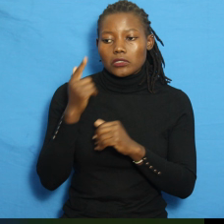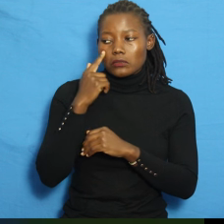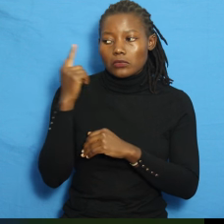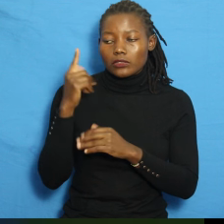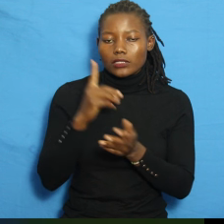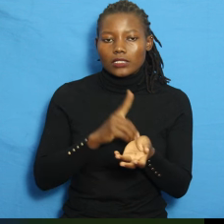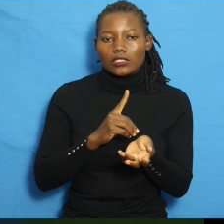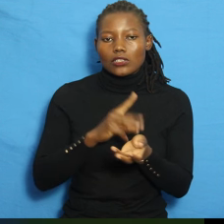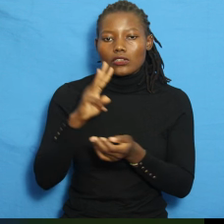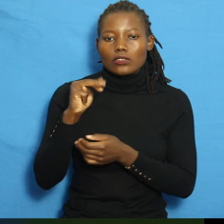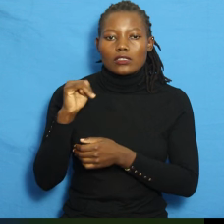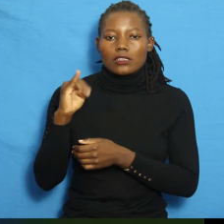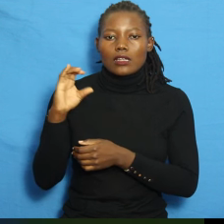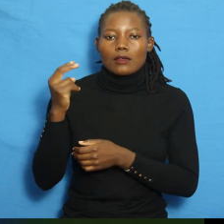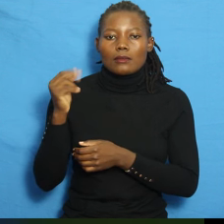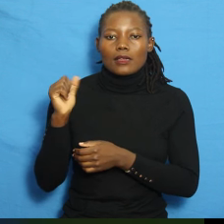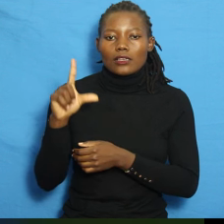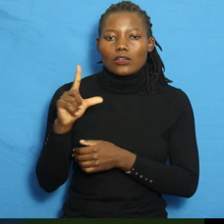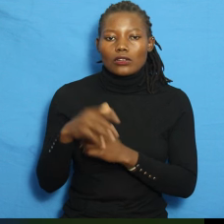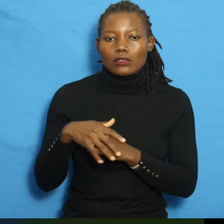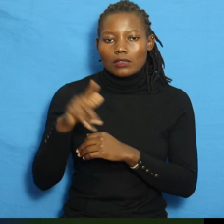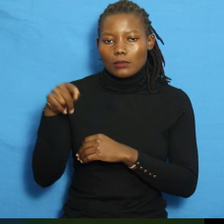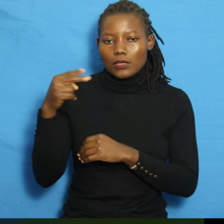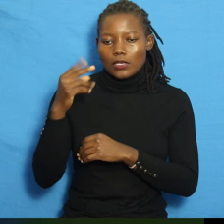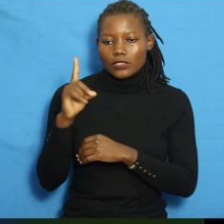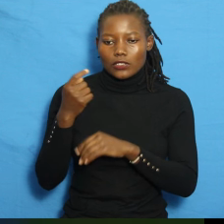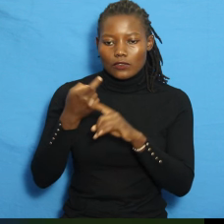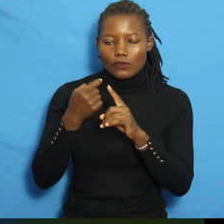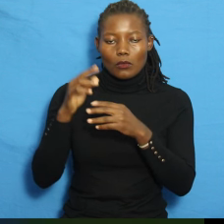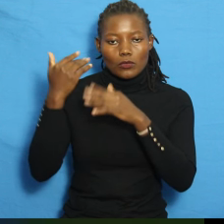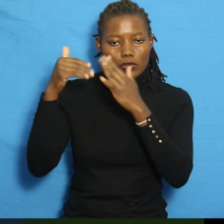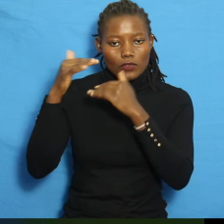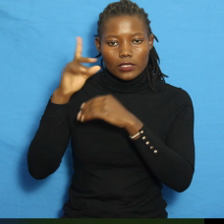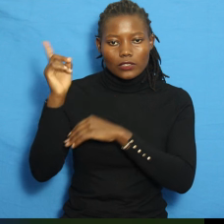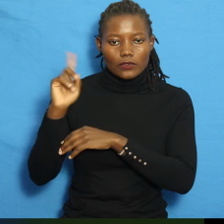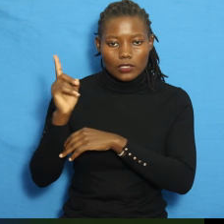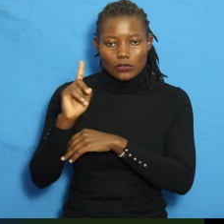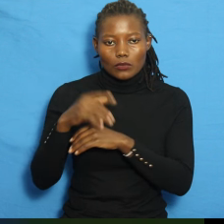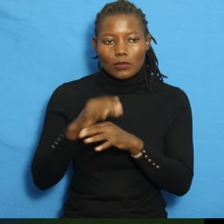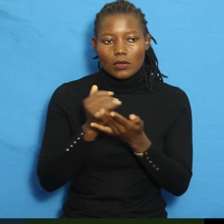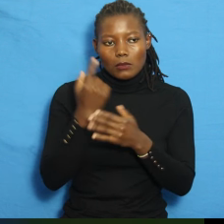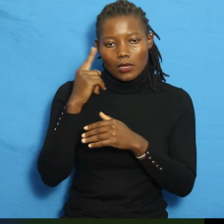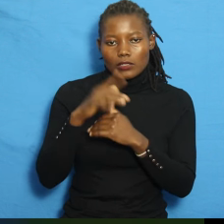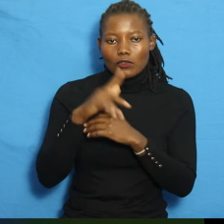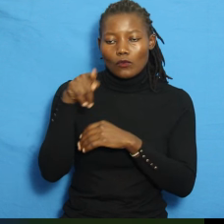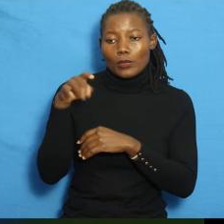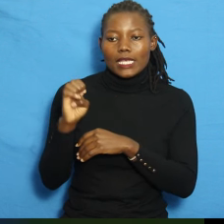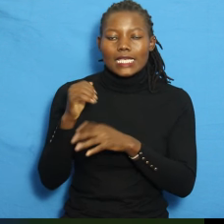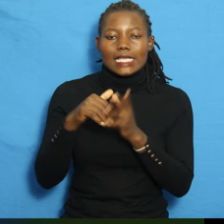Dr. Michael Tank, PhD from the University of Nairobi, Department of Physical Education in